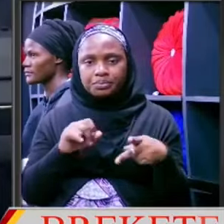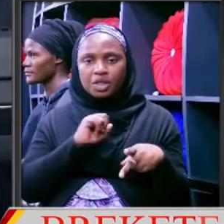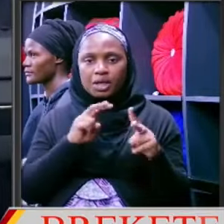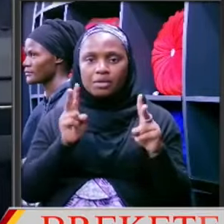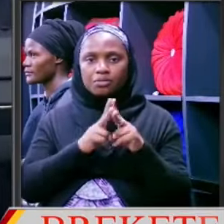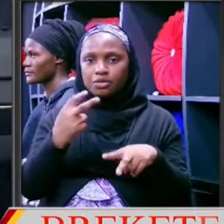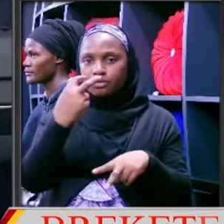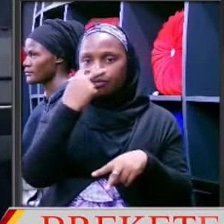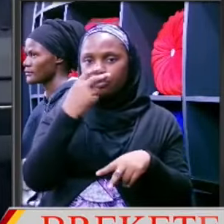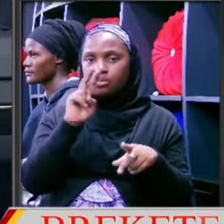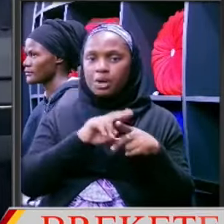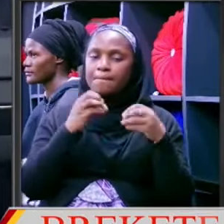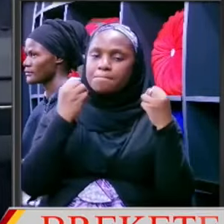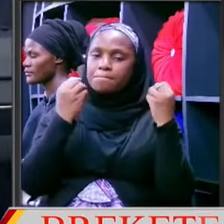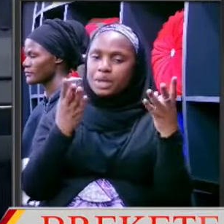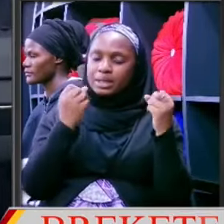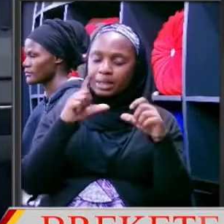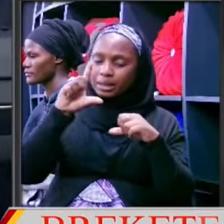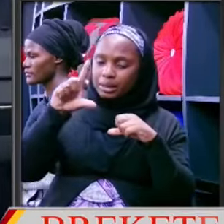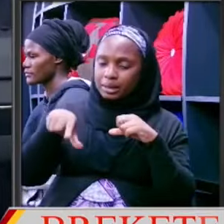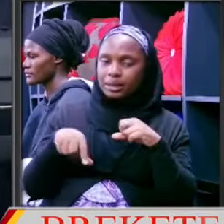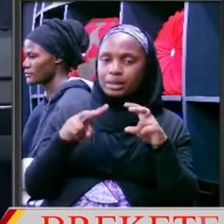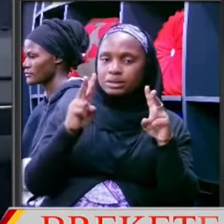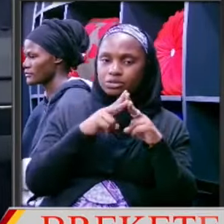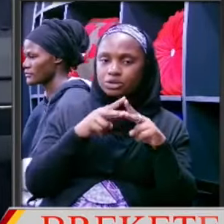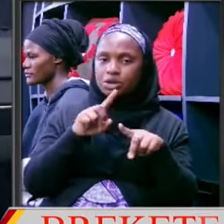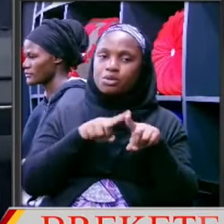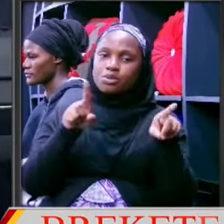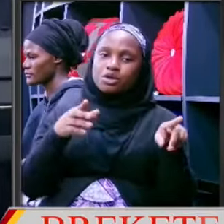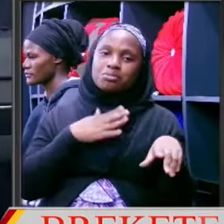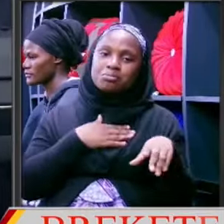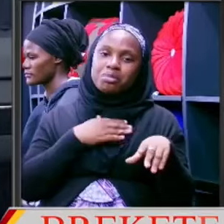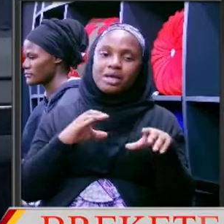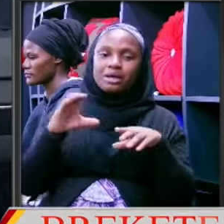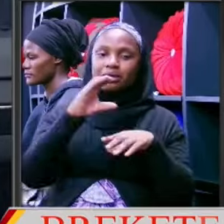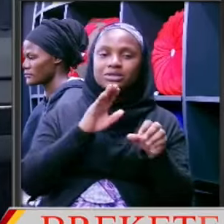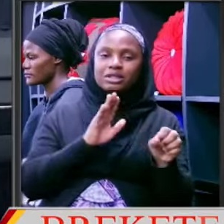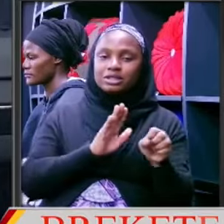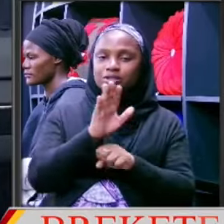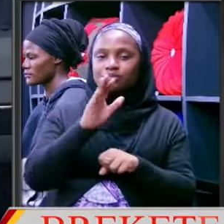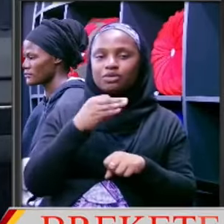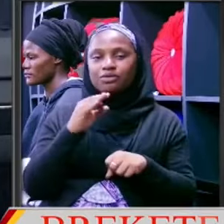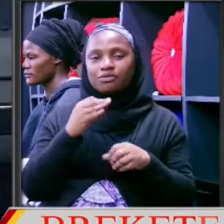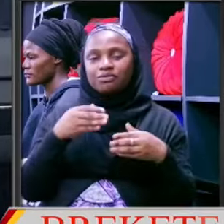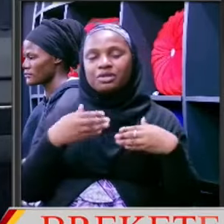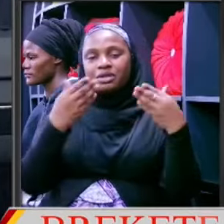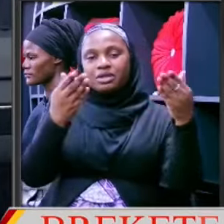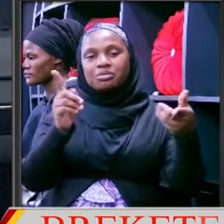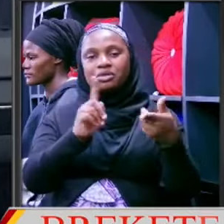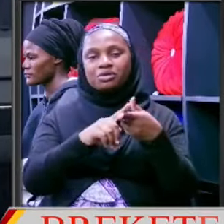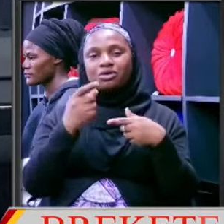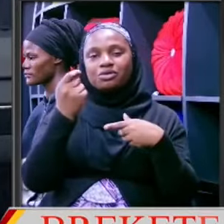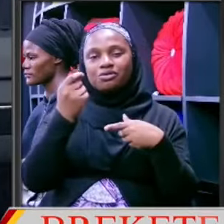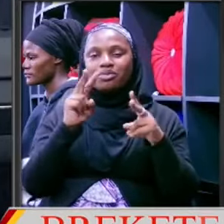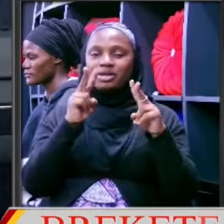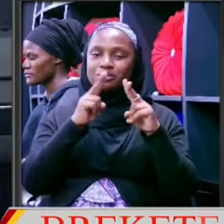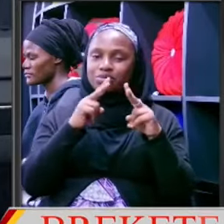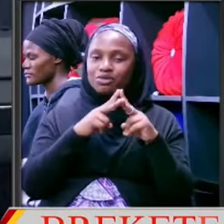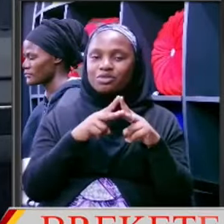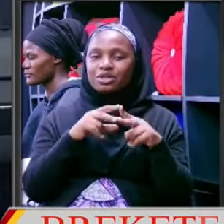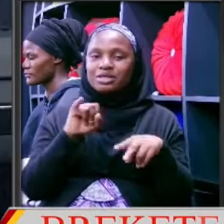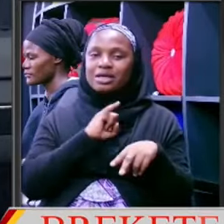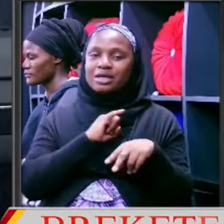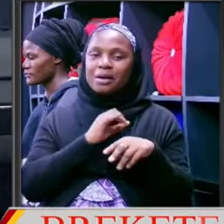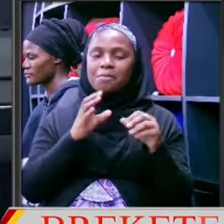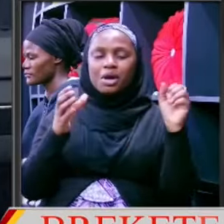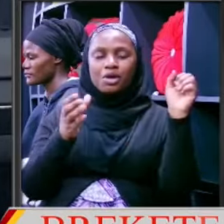I am viewed by many as less privileged, but my countless privileges have taken me out of my small village